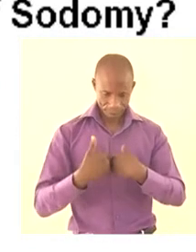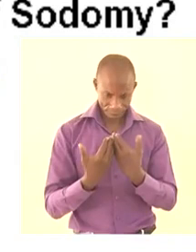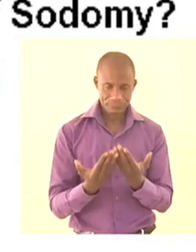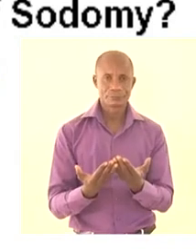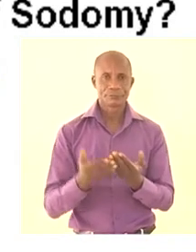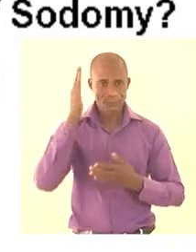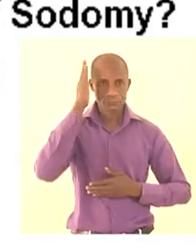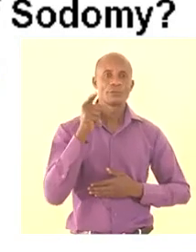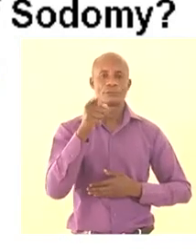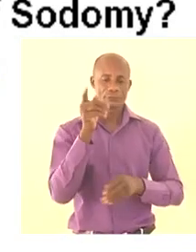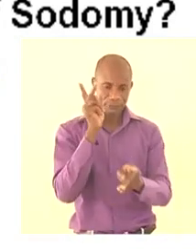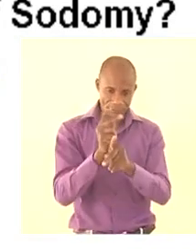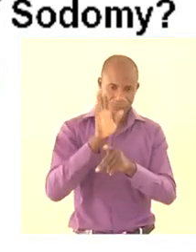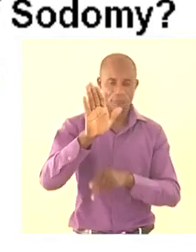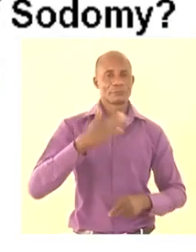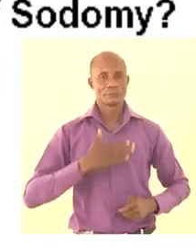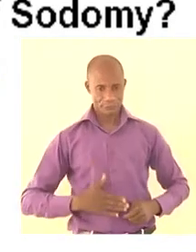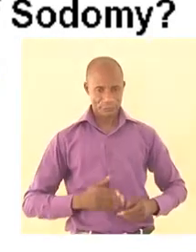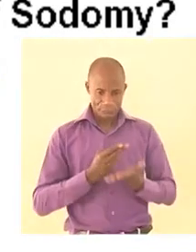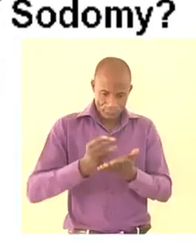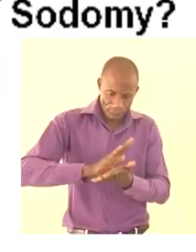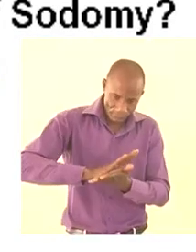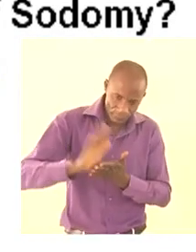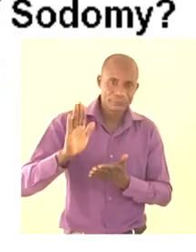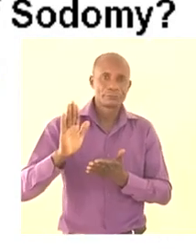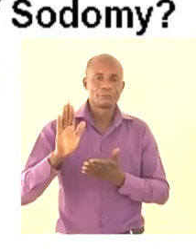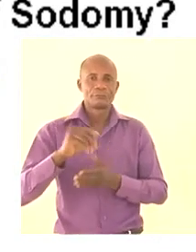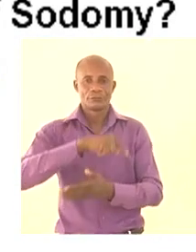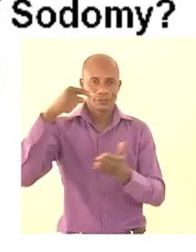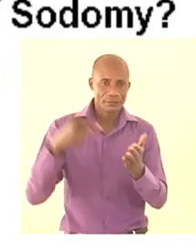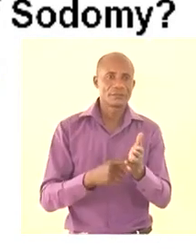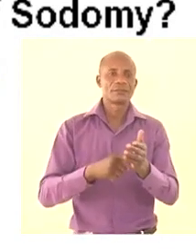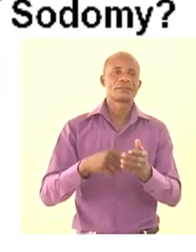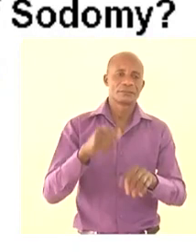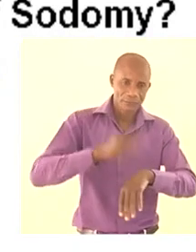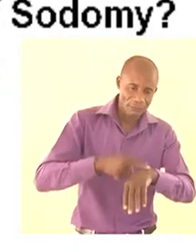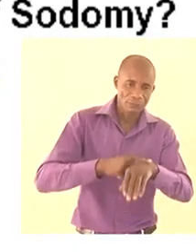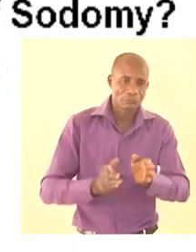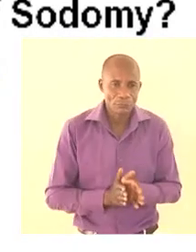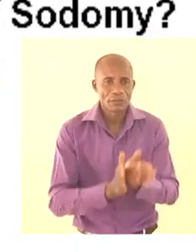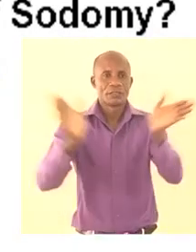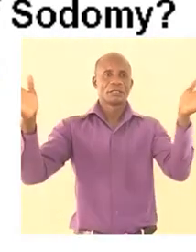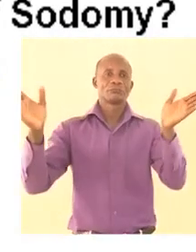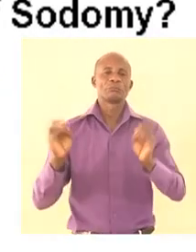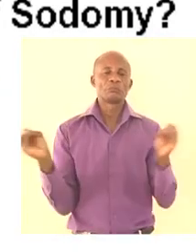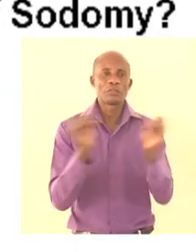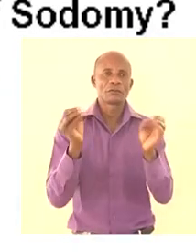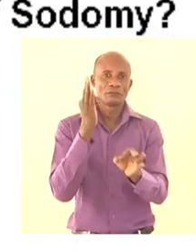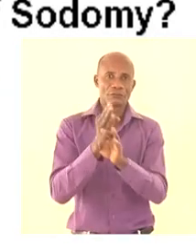How will you keep your body holy in this age of widespread